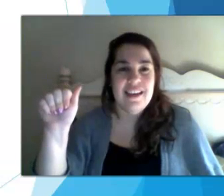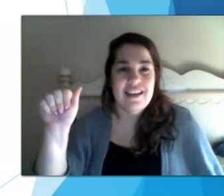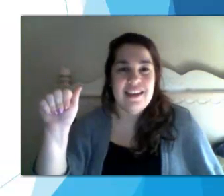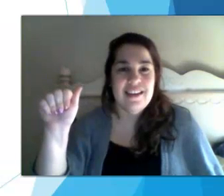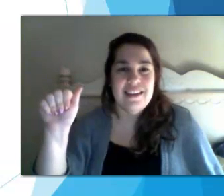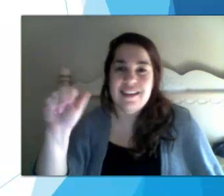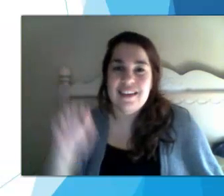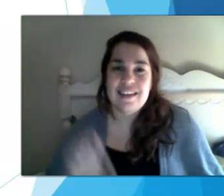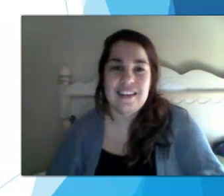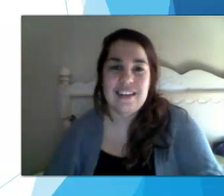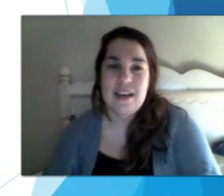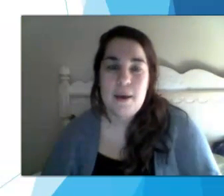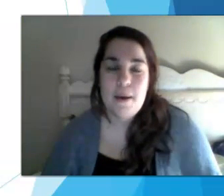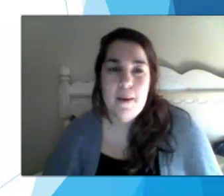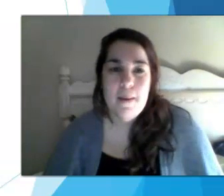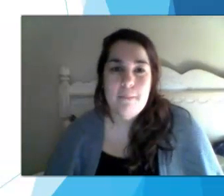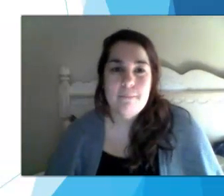Banana.